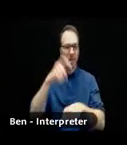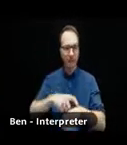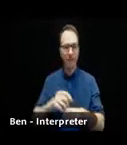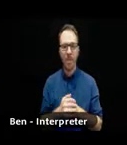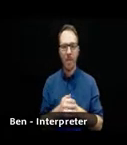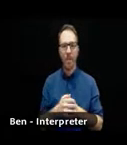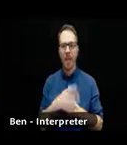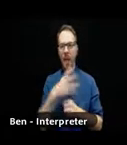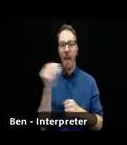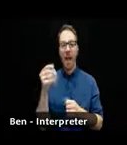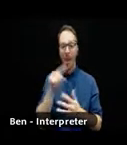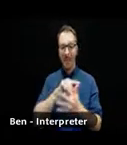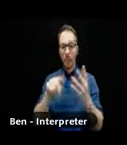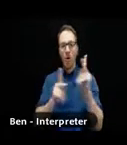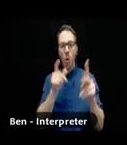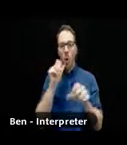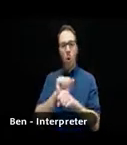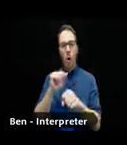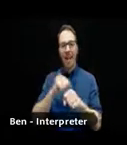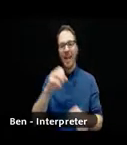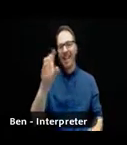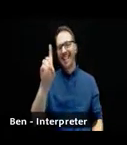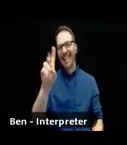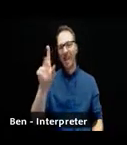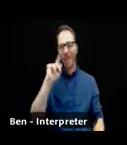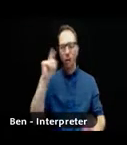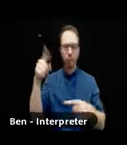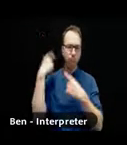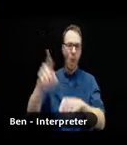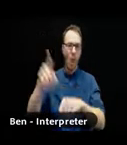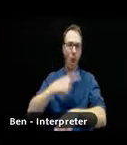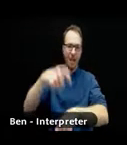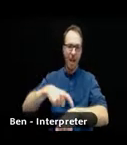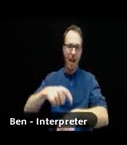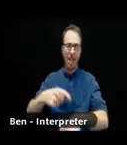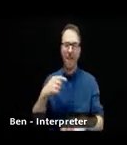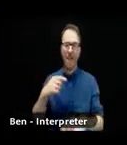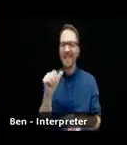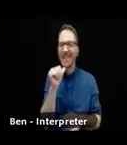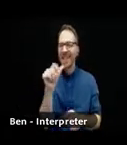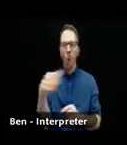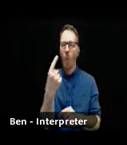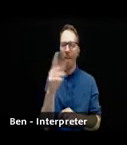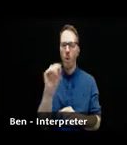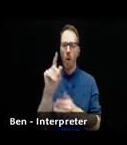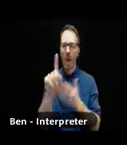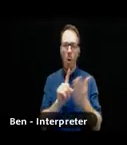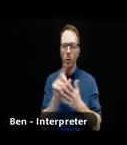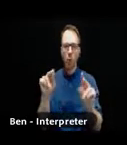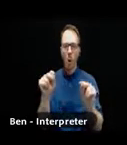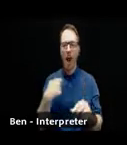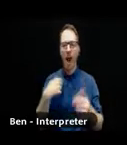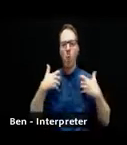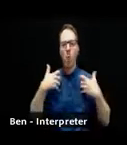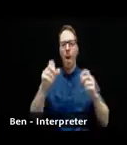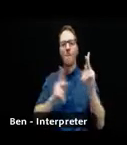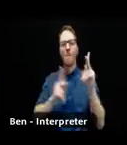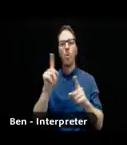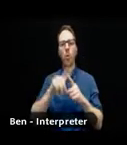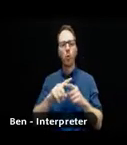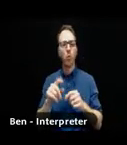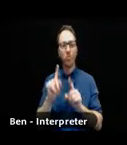And these are folks who've been working in DV for a very long time, right? So that's what I mean by not just the 40 hours. Like, I don't want people to run out and